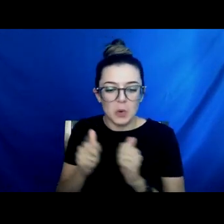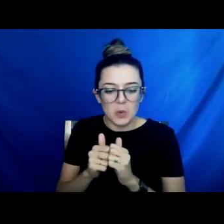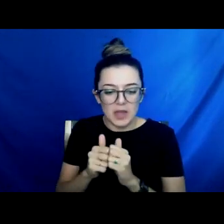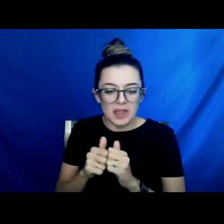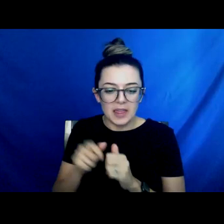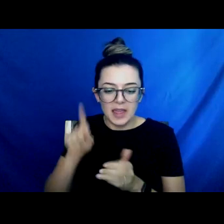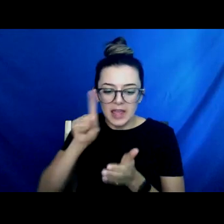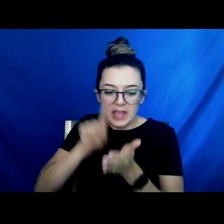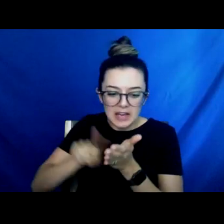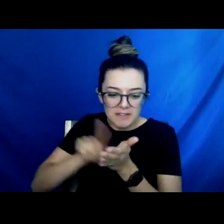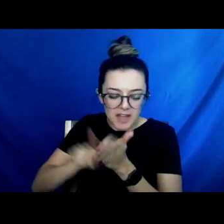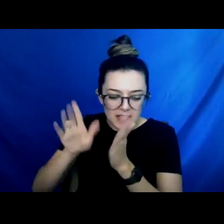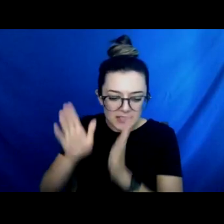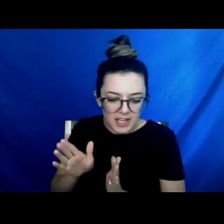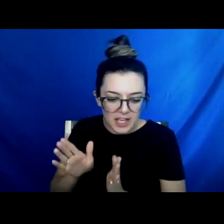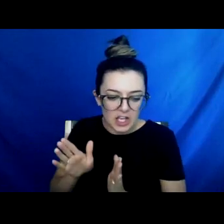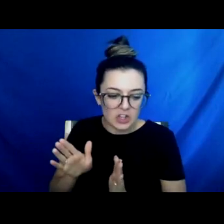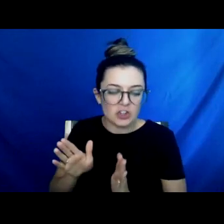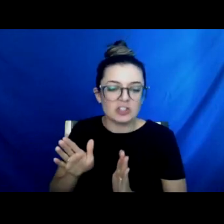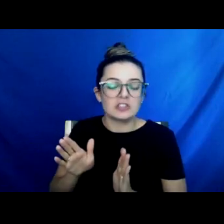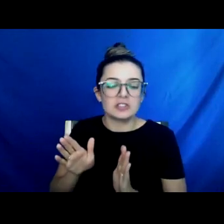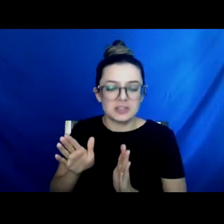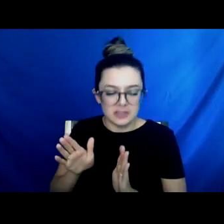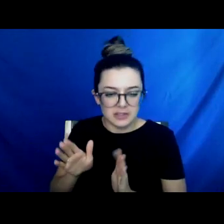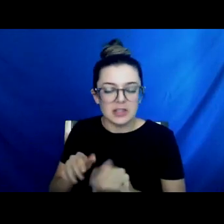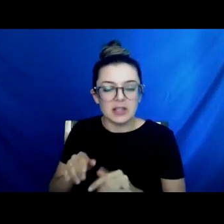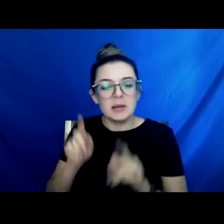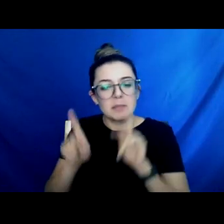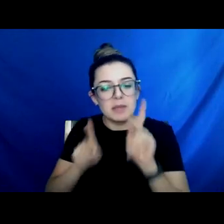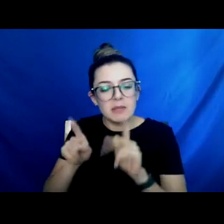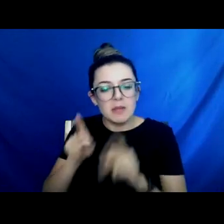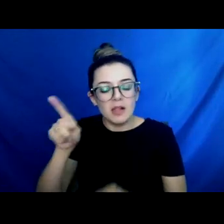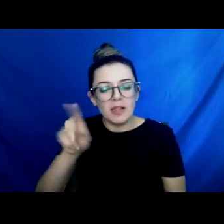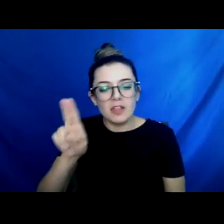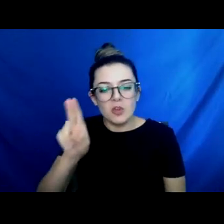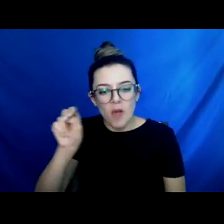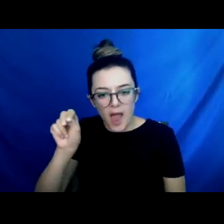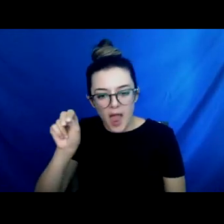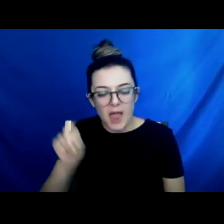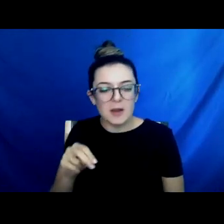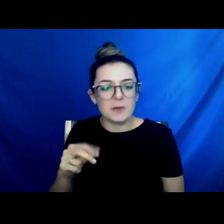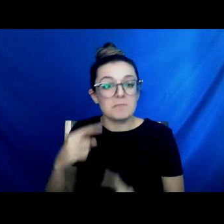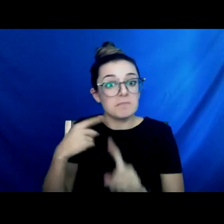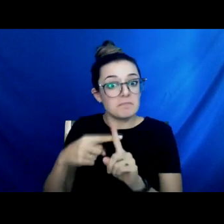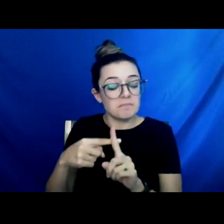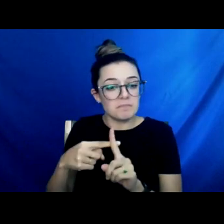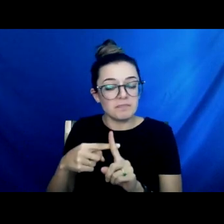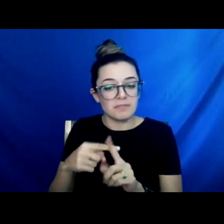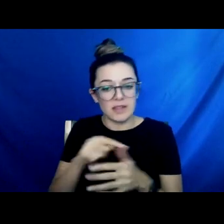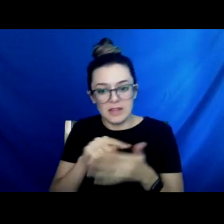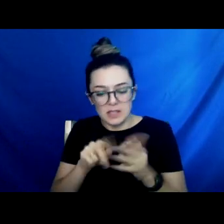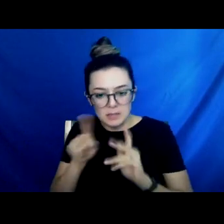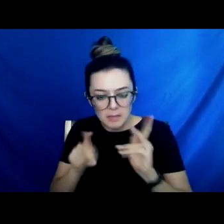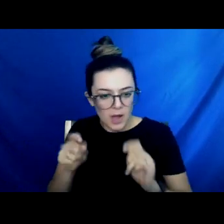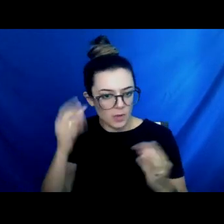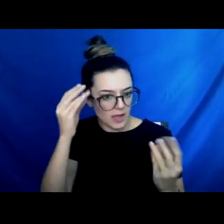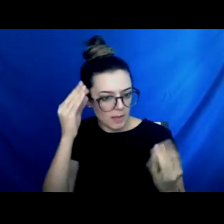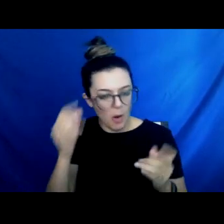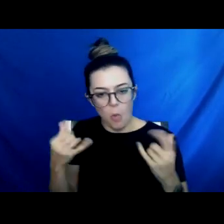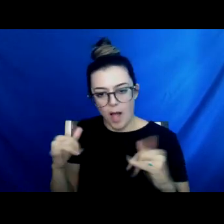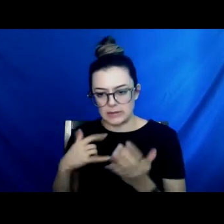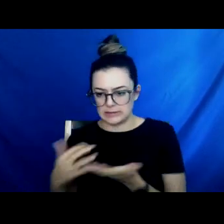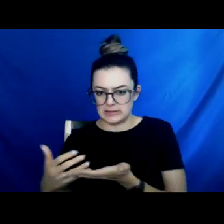rights investigators at the UN, so many people. And also this was something I had to think about while I was gathering information on this